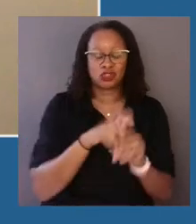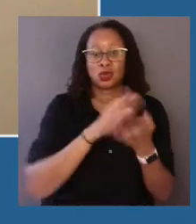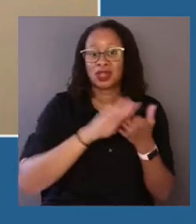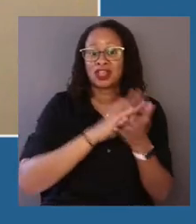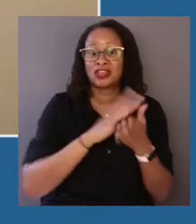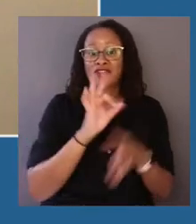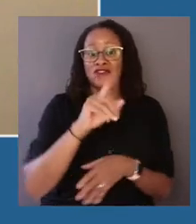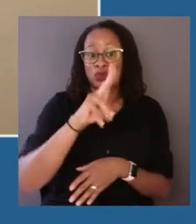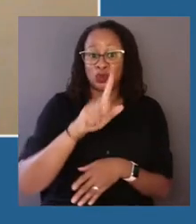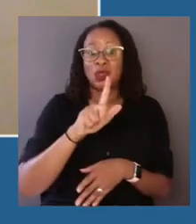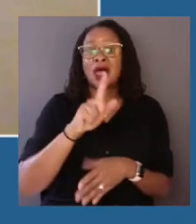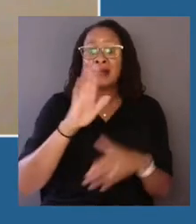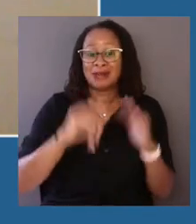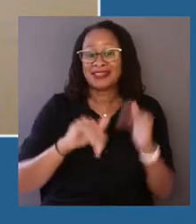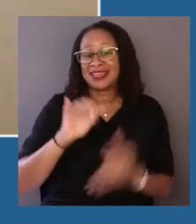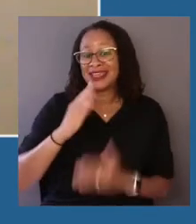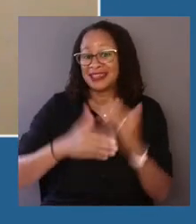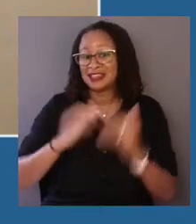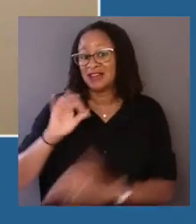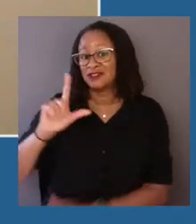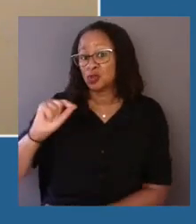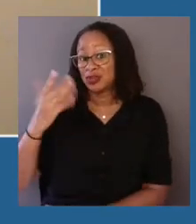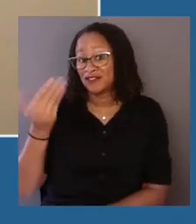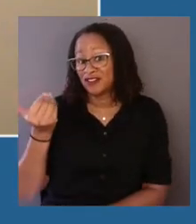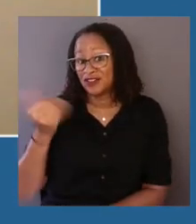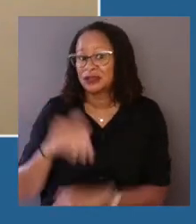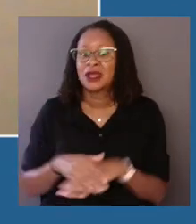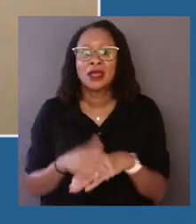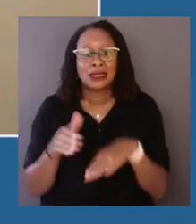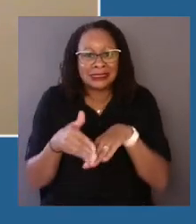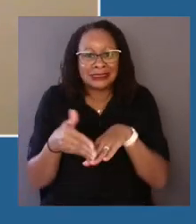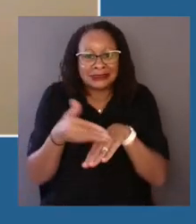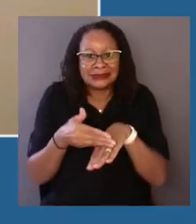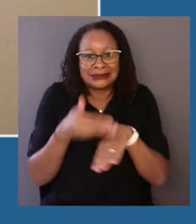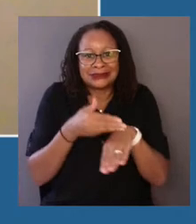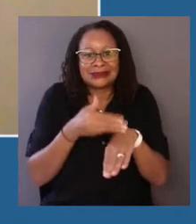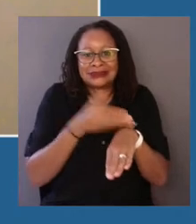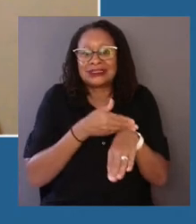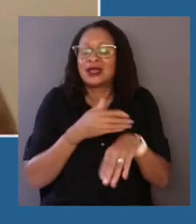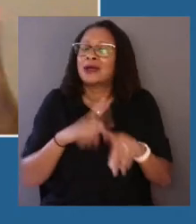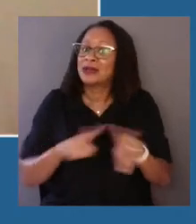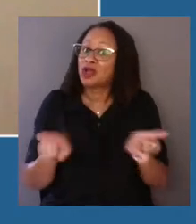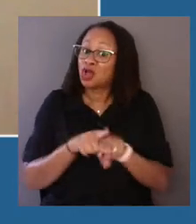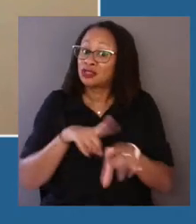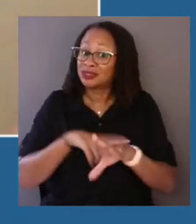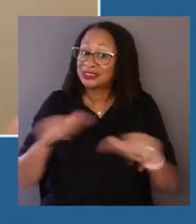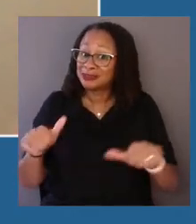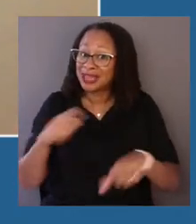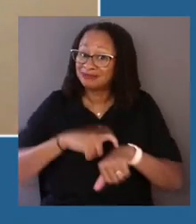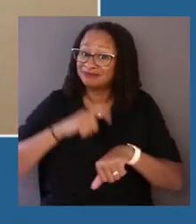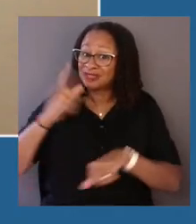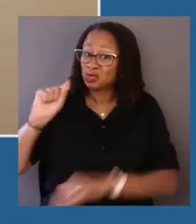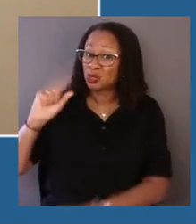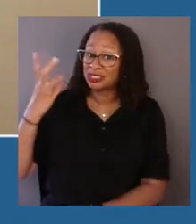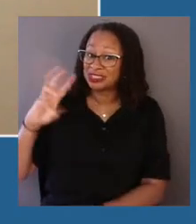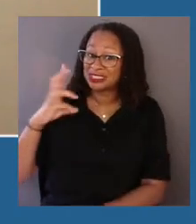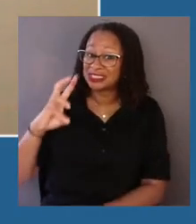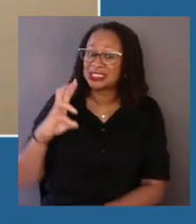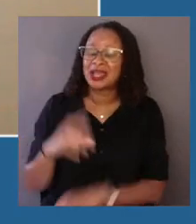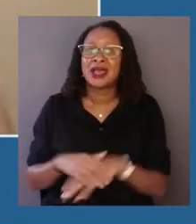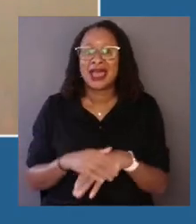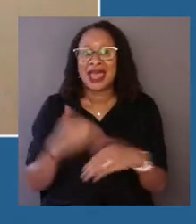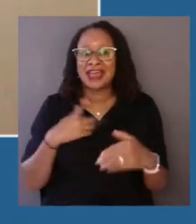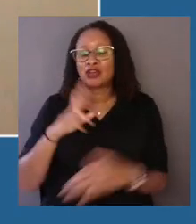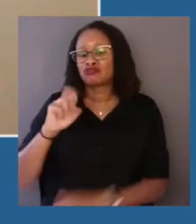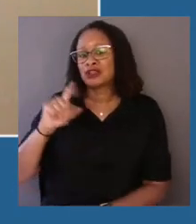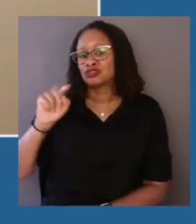2015. So yes, incremental. But we also at the time launched a retrofit accelerator, which